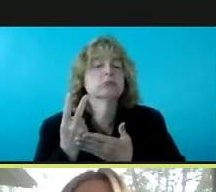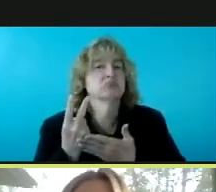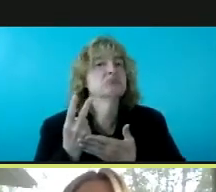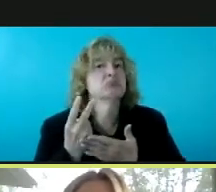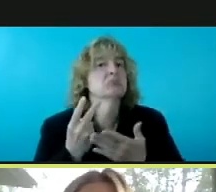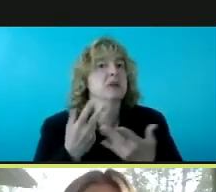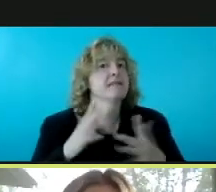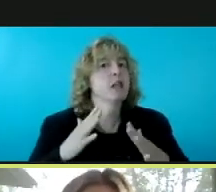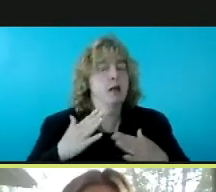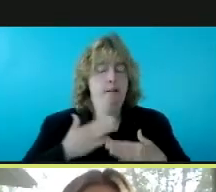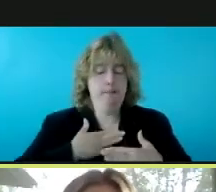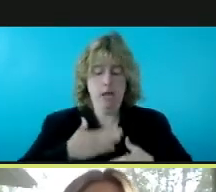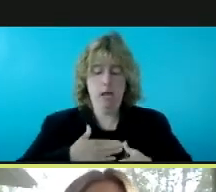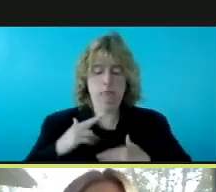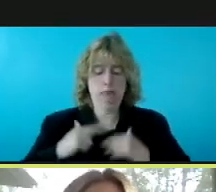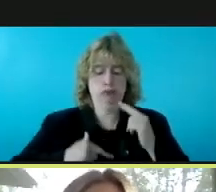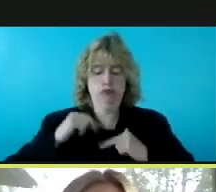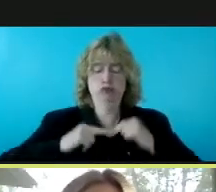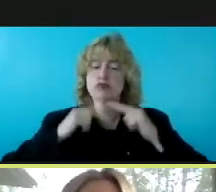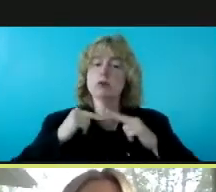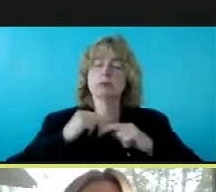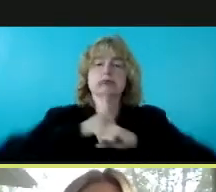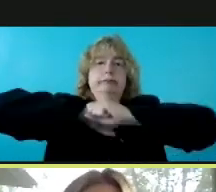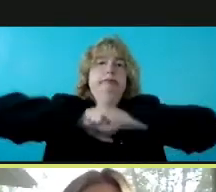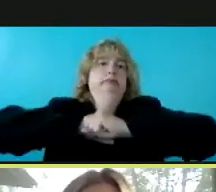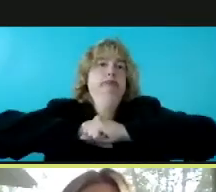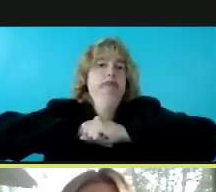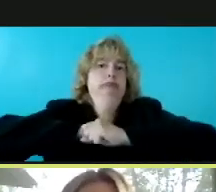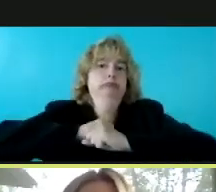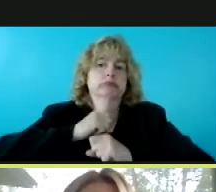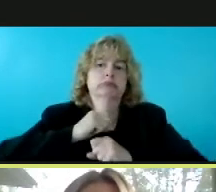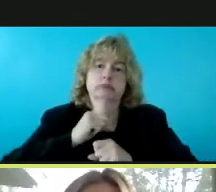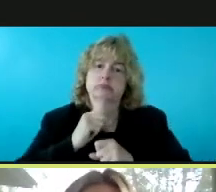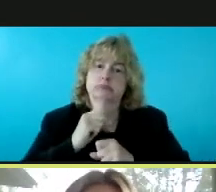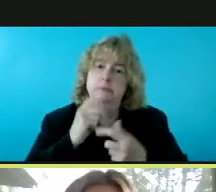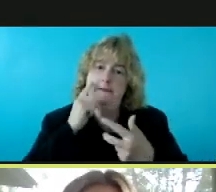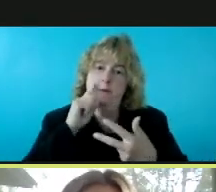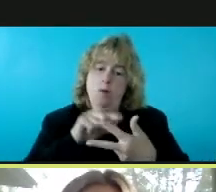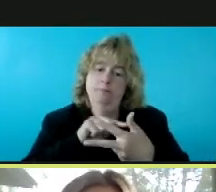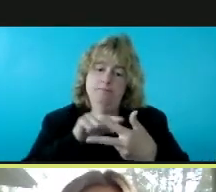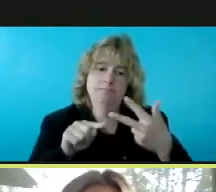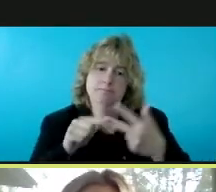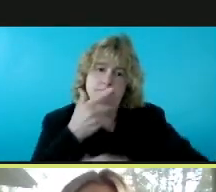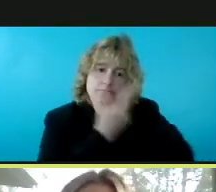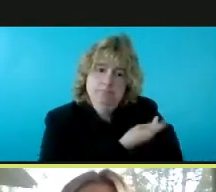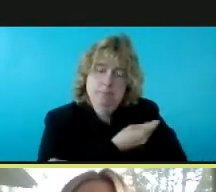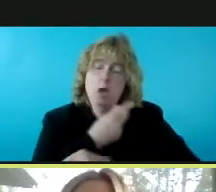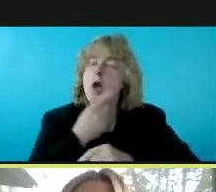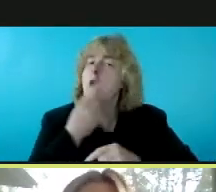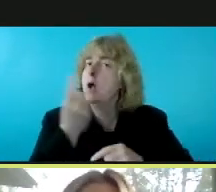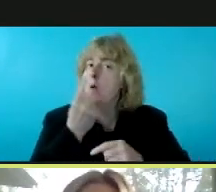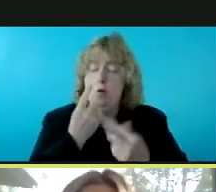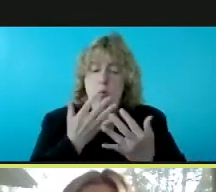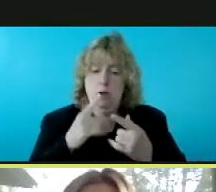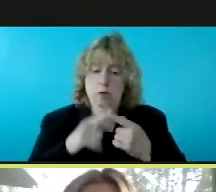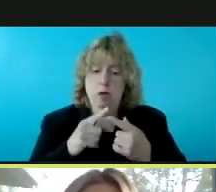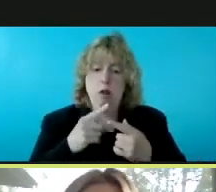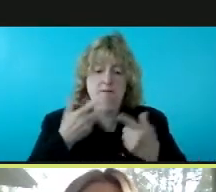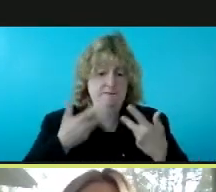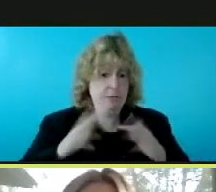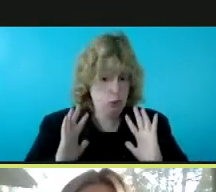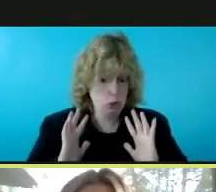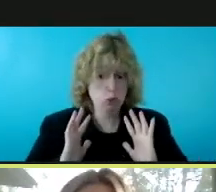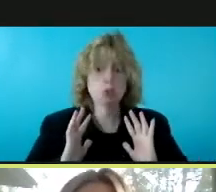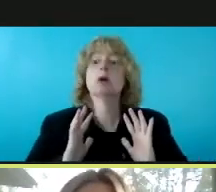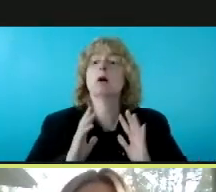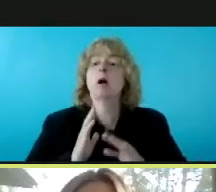vaccine, you still need to wait about 2 weeks until you're fully protected. That's when we get that good protection, is the 2 weeks after your second dose